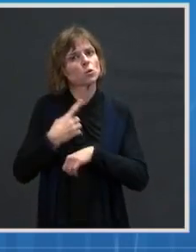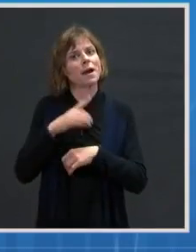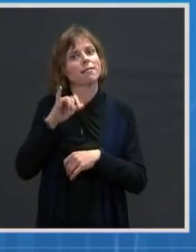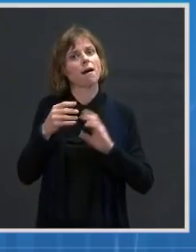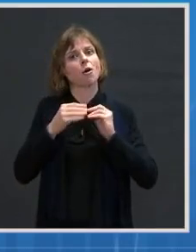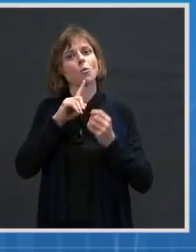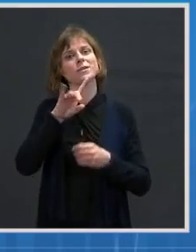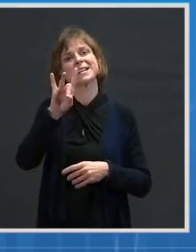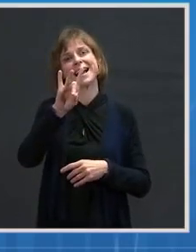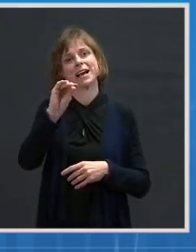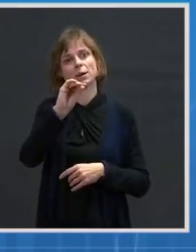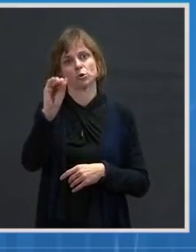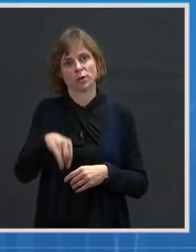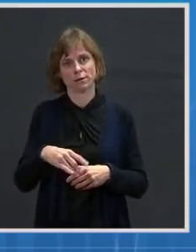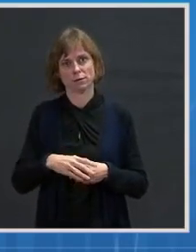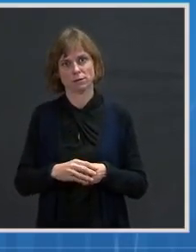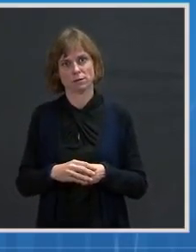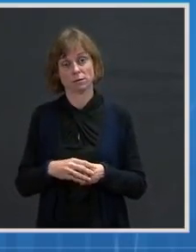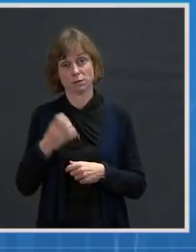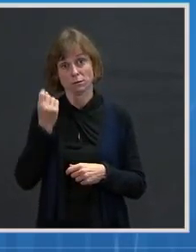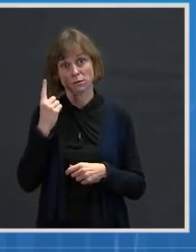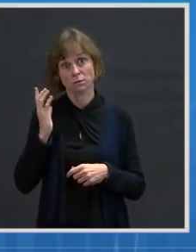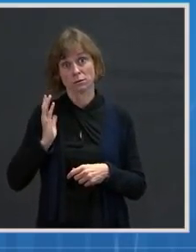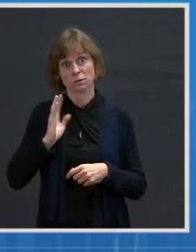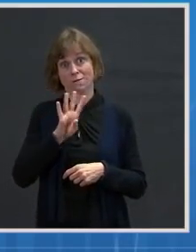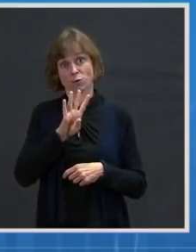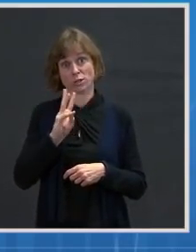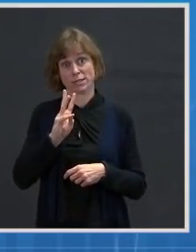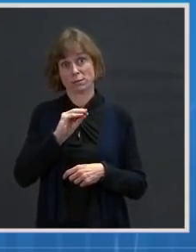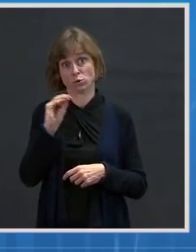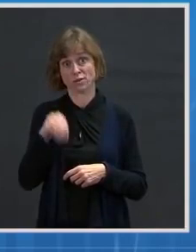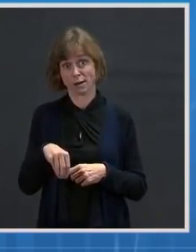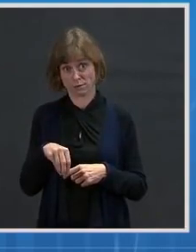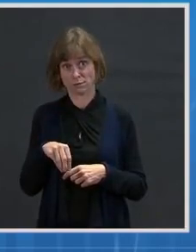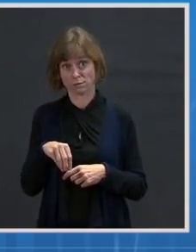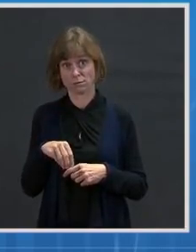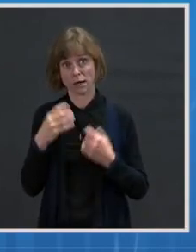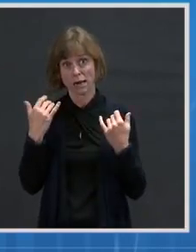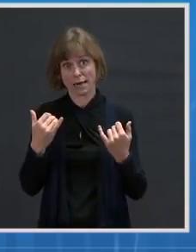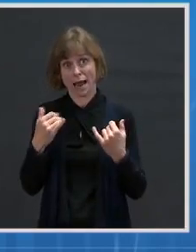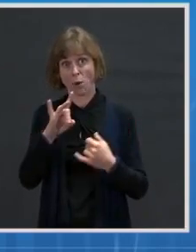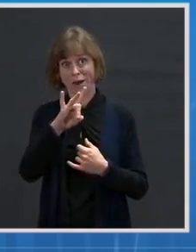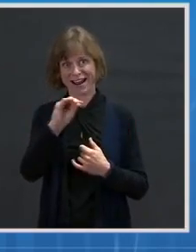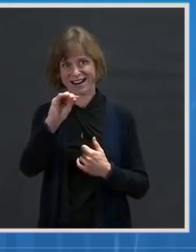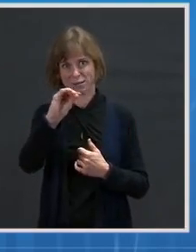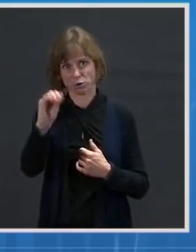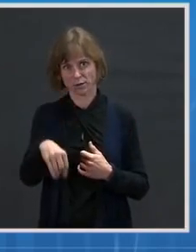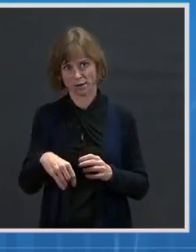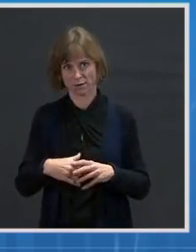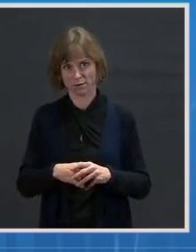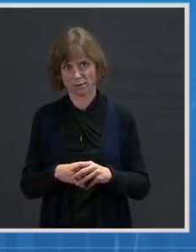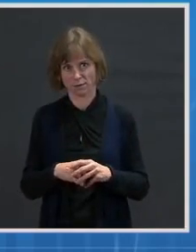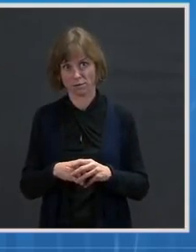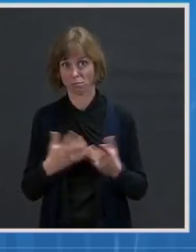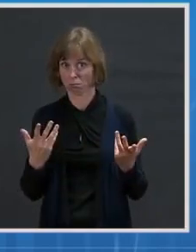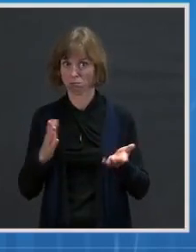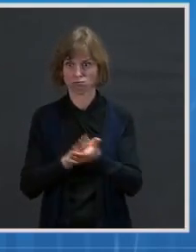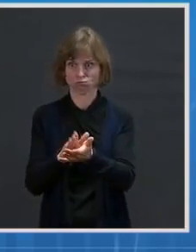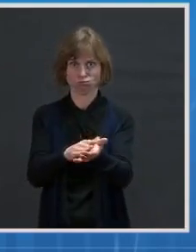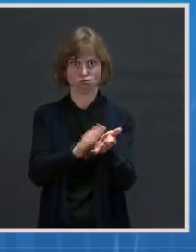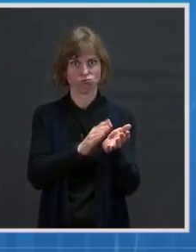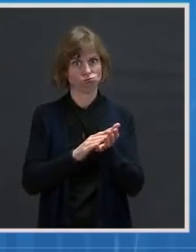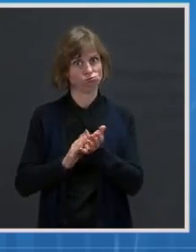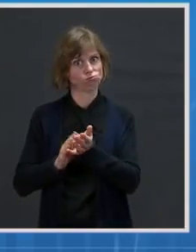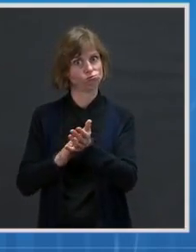80%. So we were at 46%, and now we're at 80%. And we applaud the states